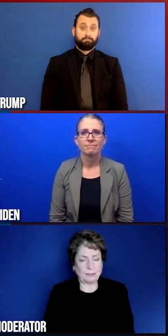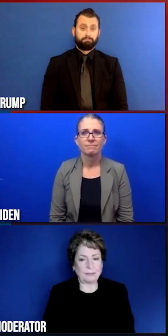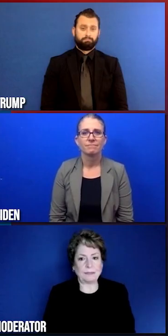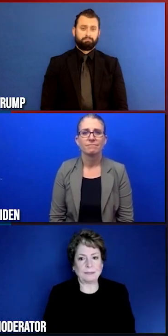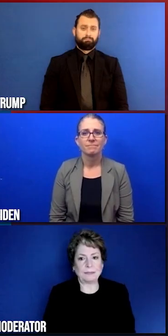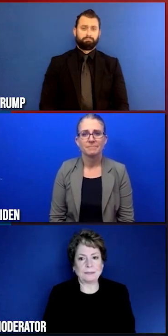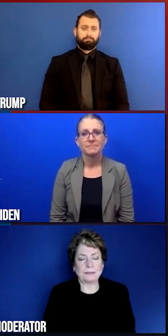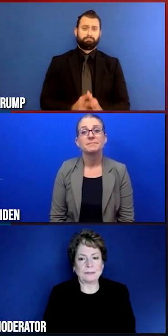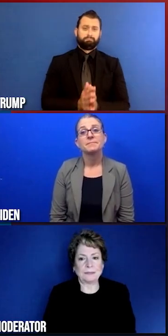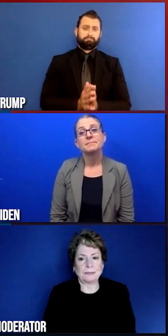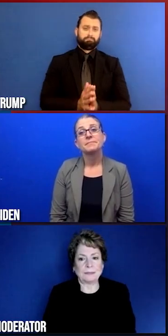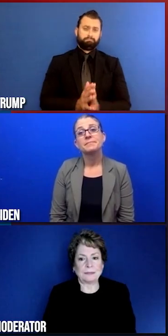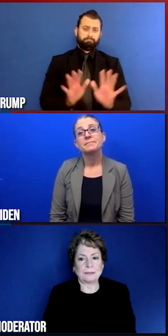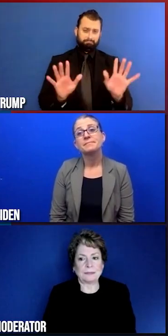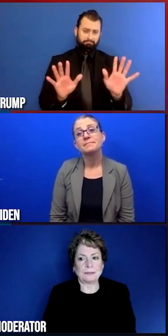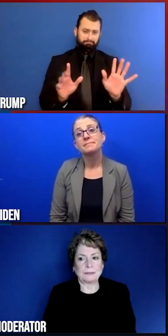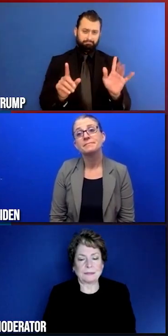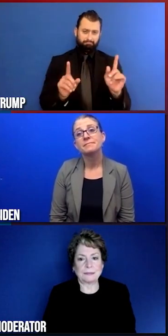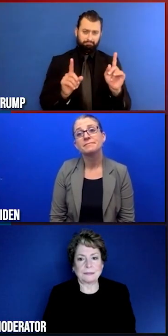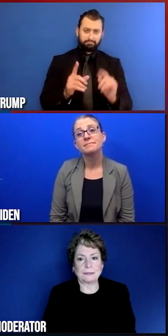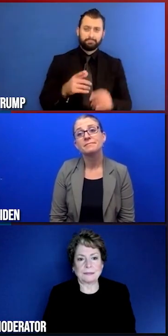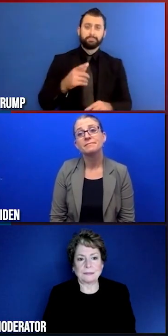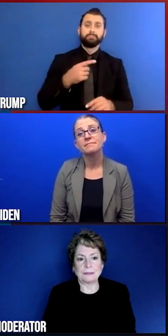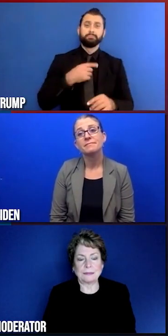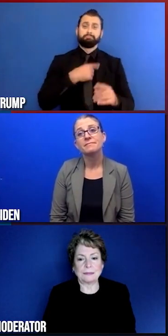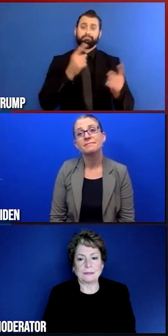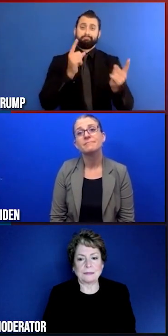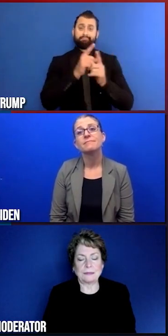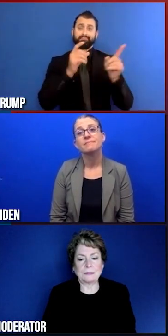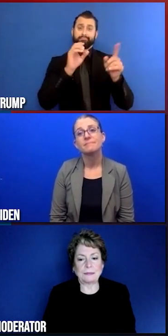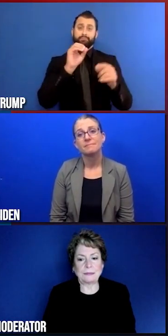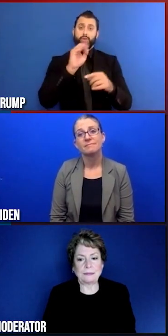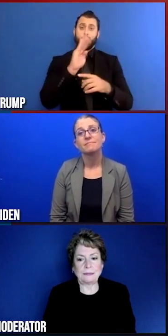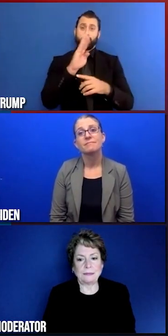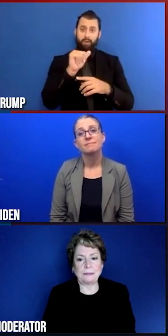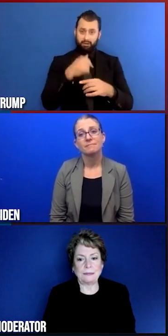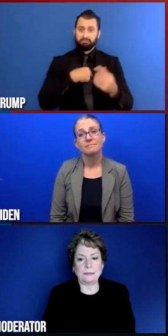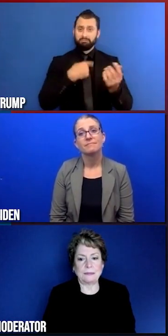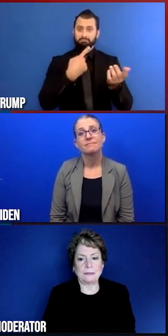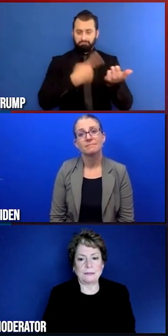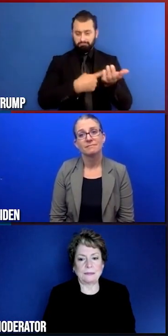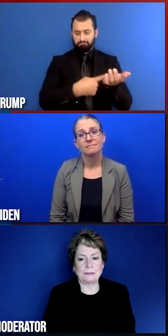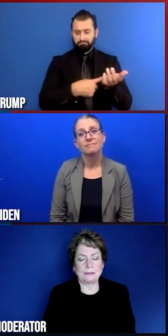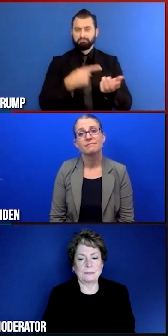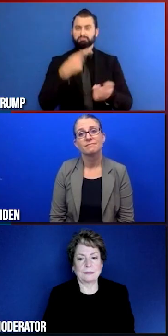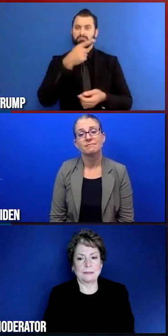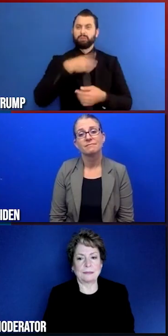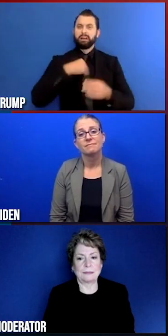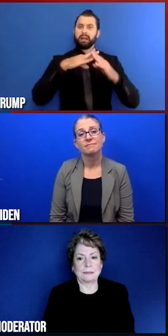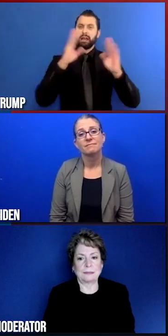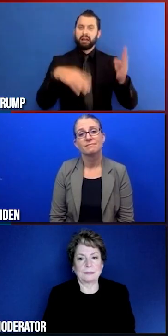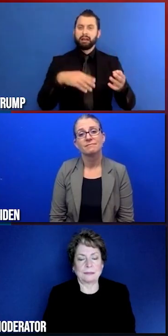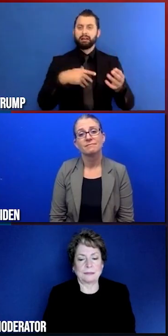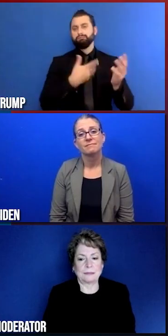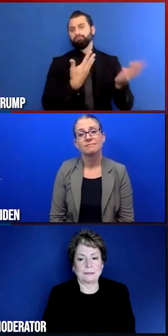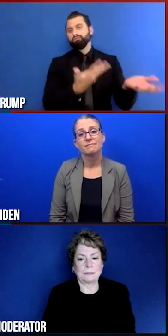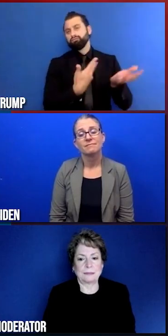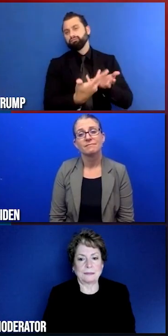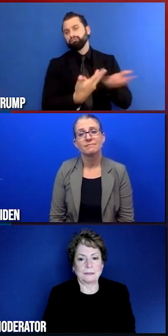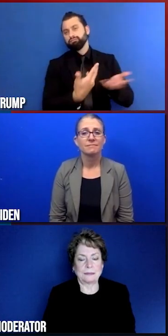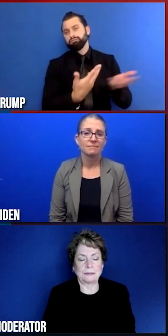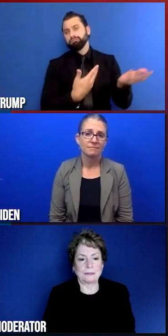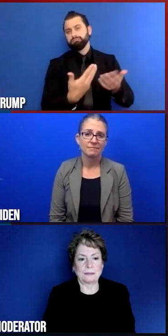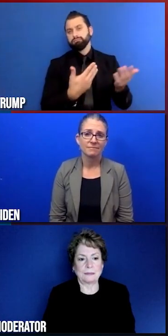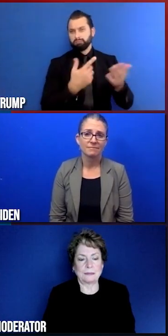House right at the beginning, had a great conversation. It was supposed to be 15 minutes, and it was well over an hour. He said the biggest problem we have with North